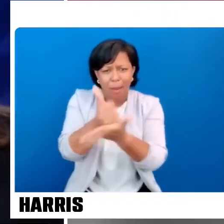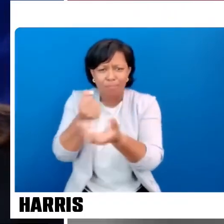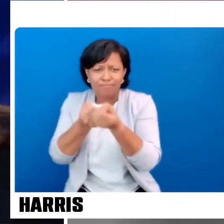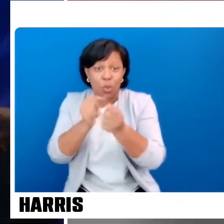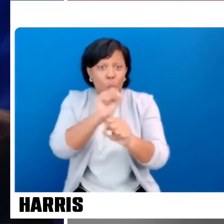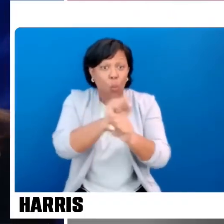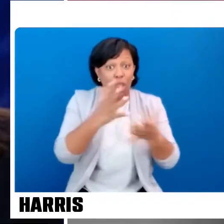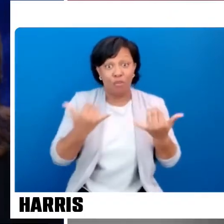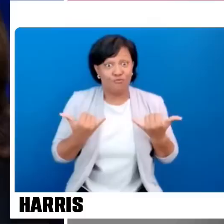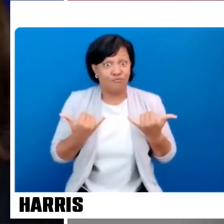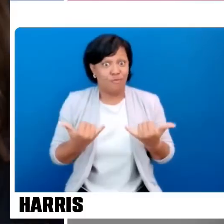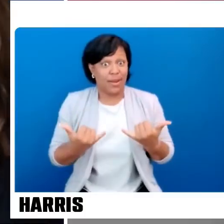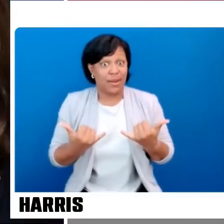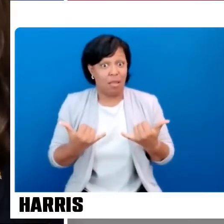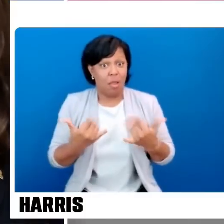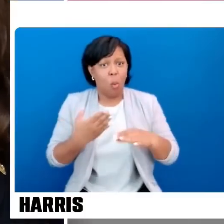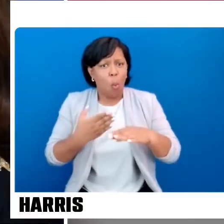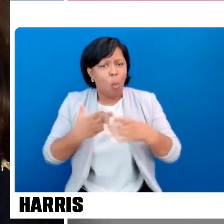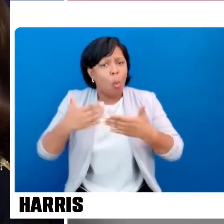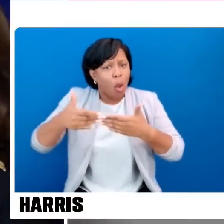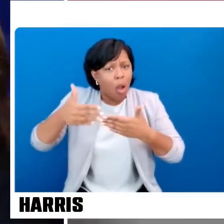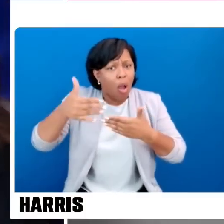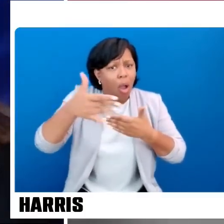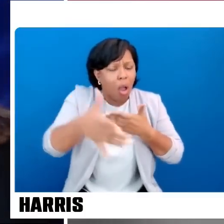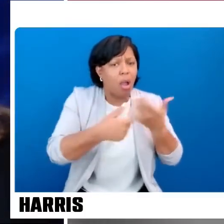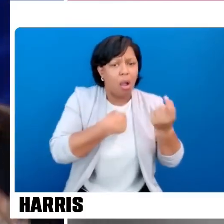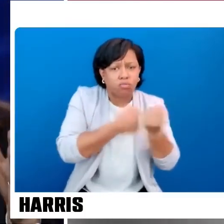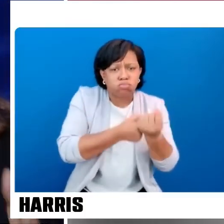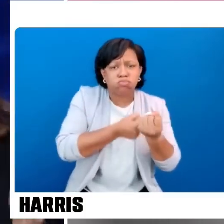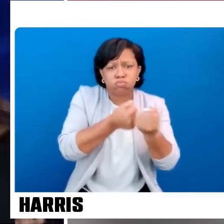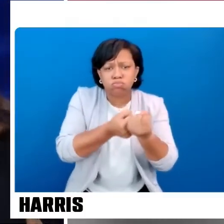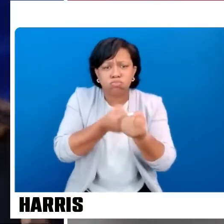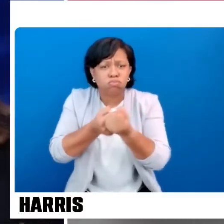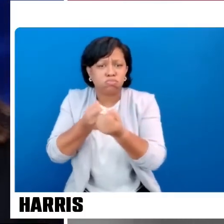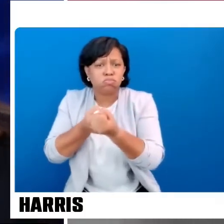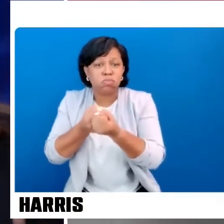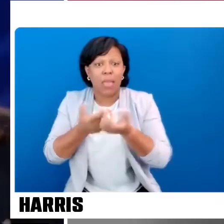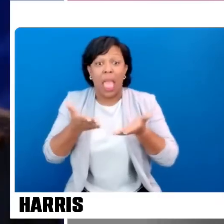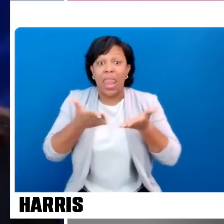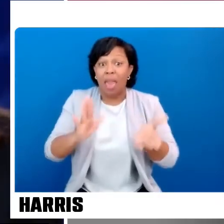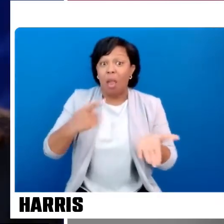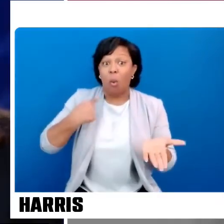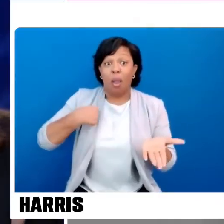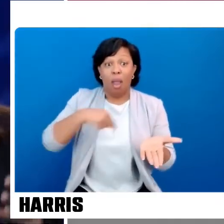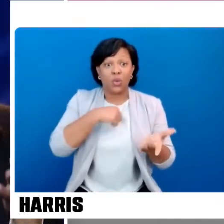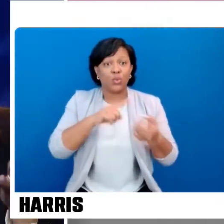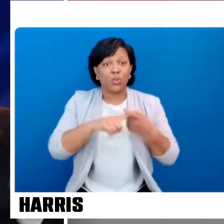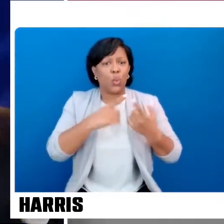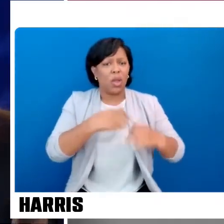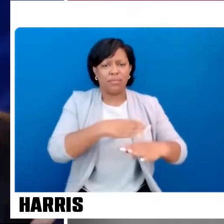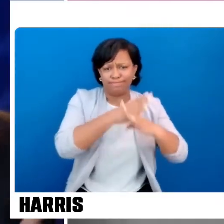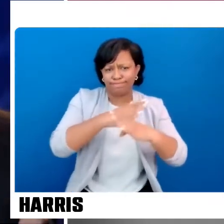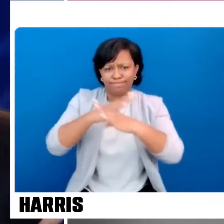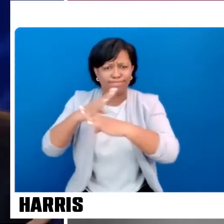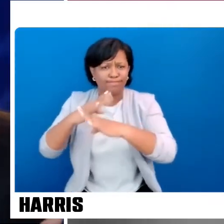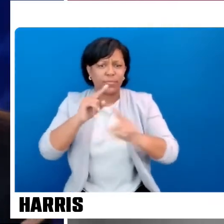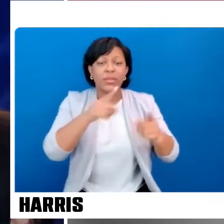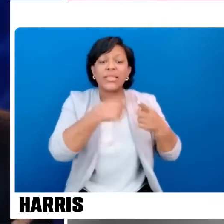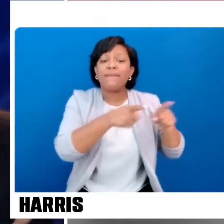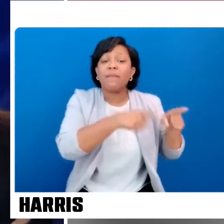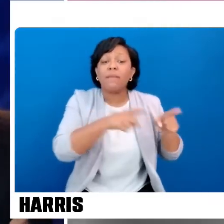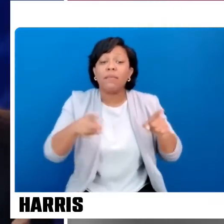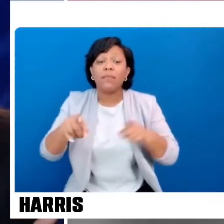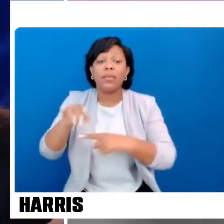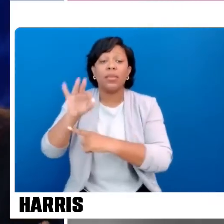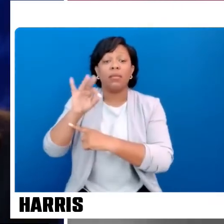job. It would have allowed us to stem the flow of fentanyl coming into the United States. I know there are so many families